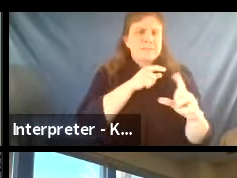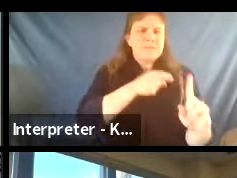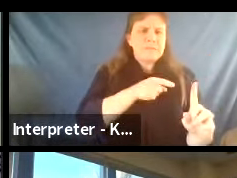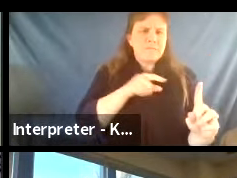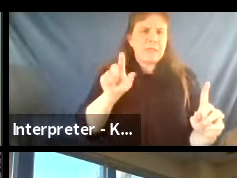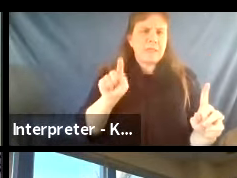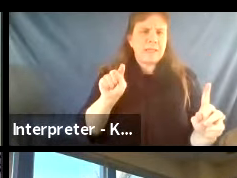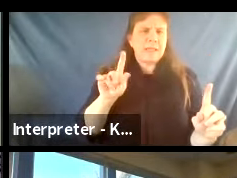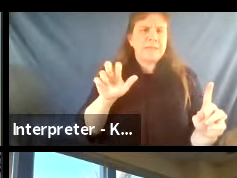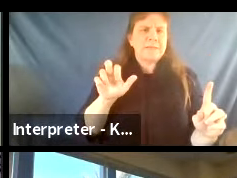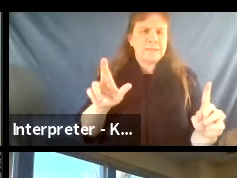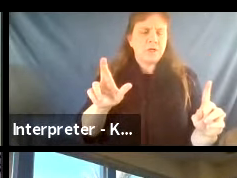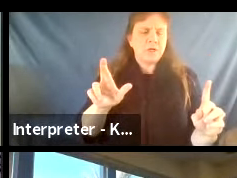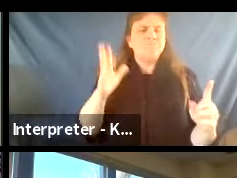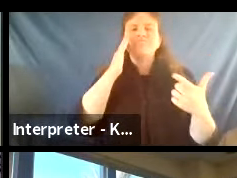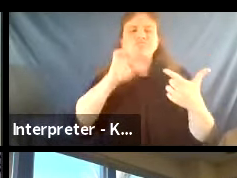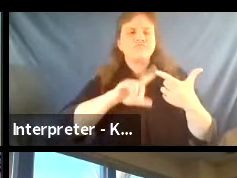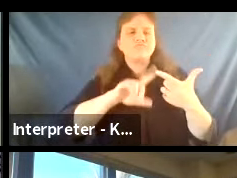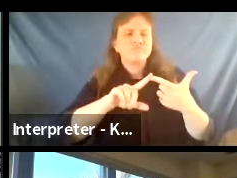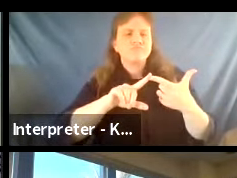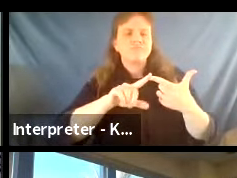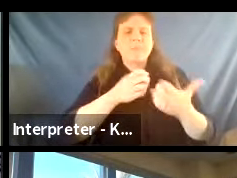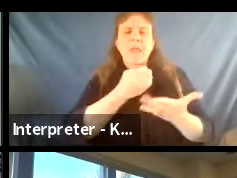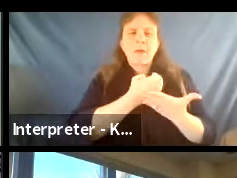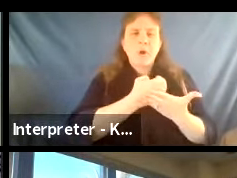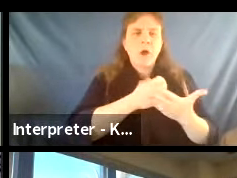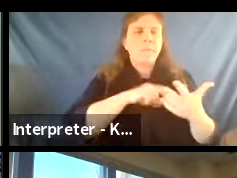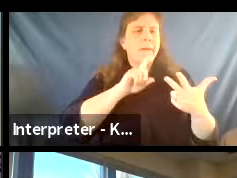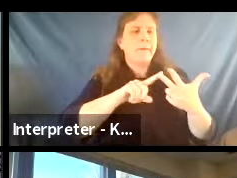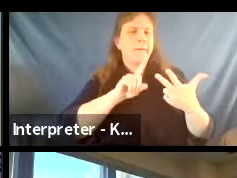impact, equity, occupational exposure,